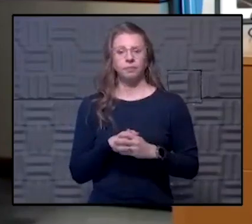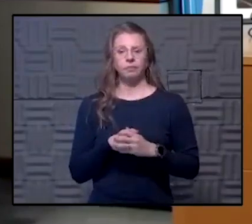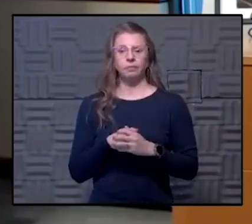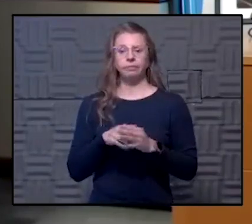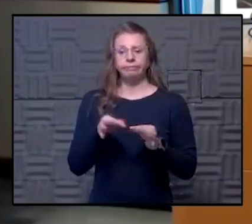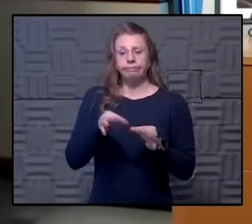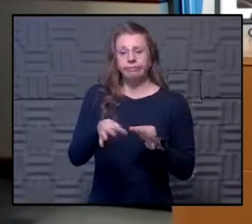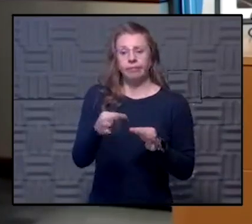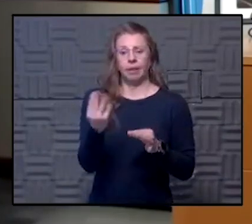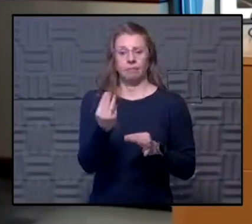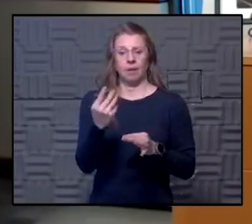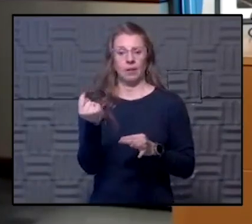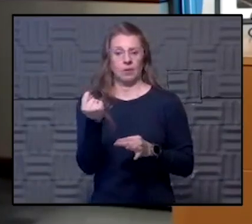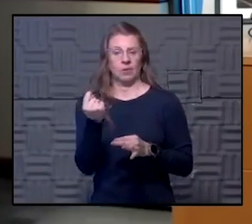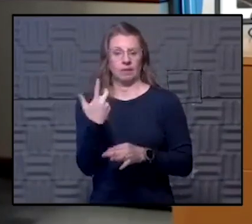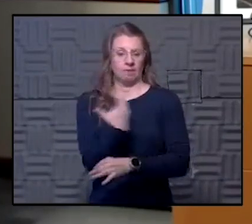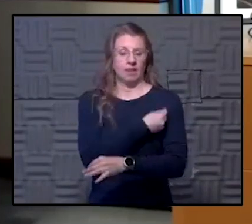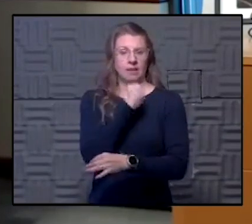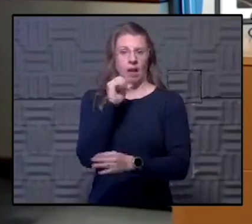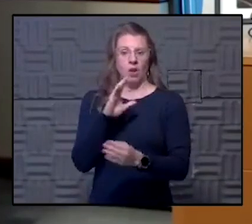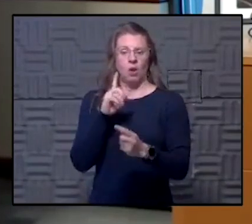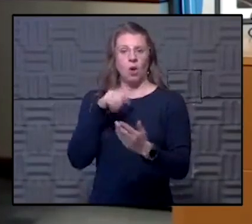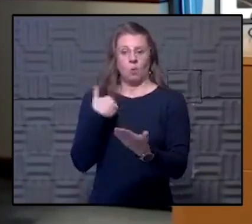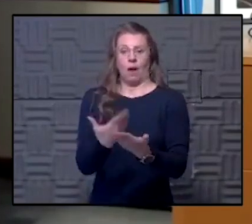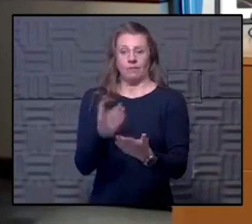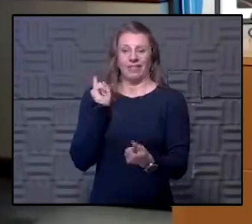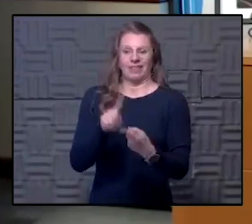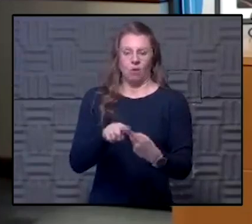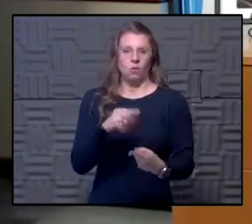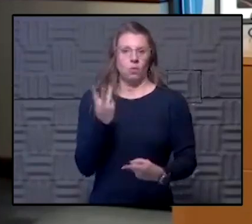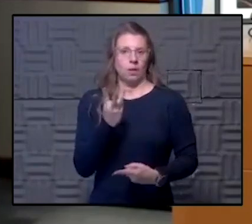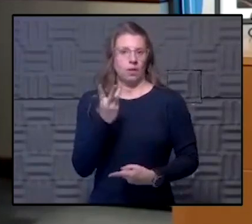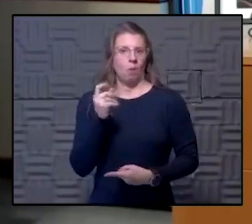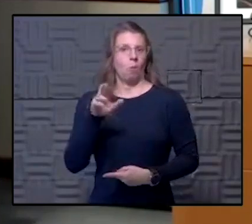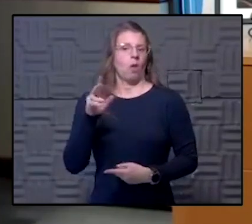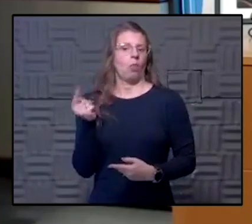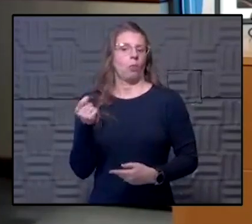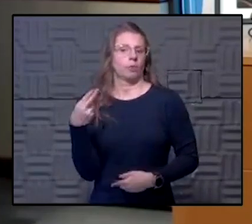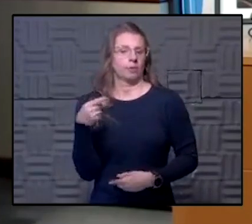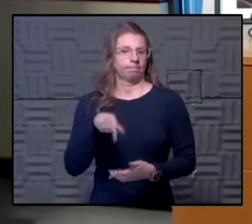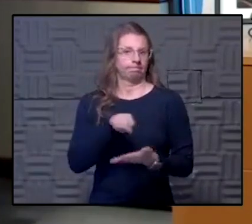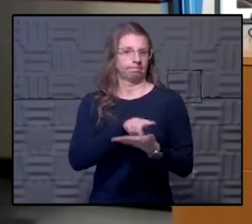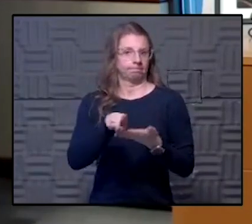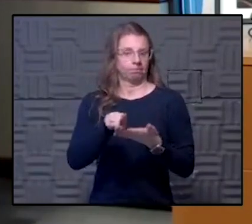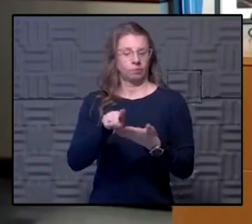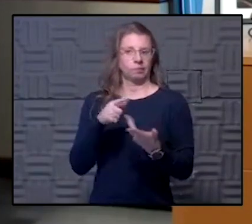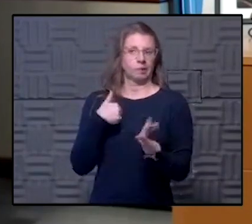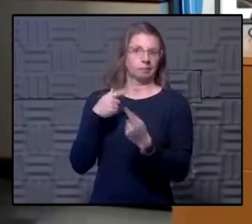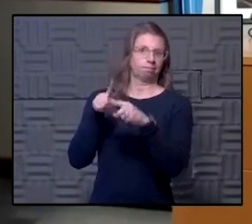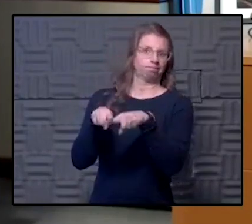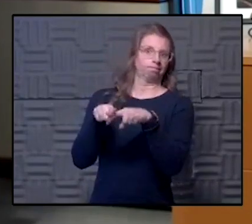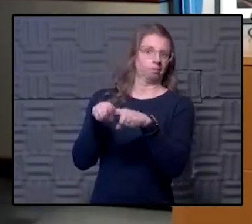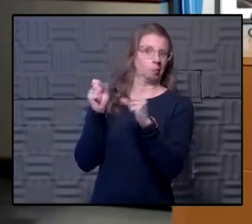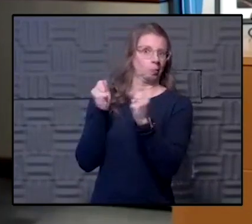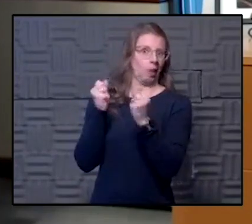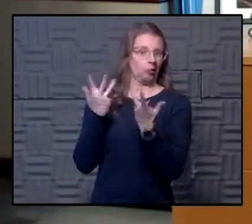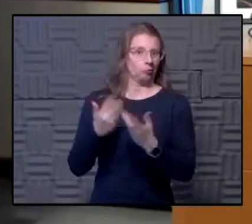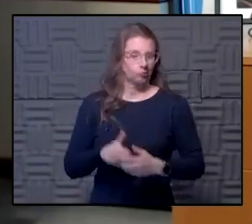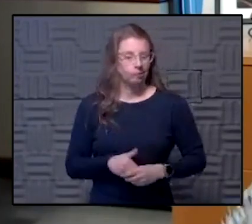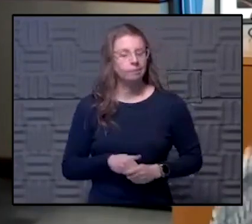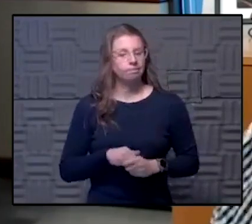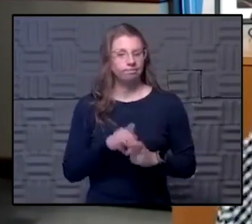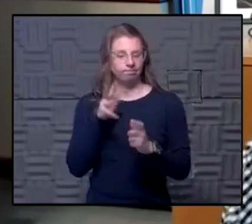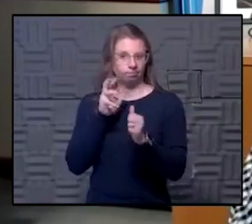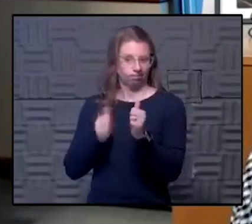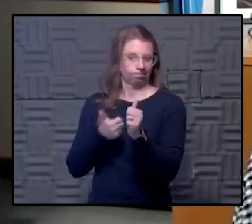Tuesday vaccine probably won't arrive till Wednesday, Thursday. So we are dependent to a degree on Mother Nature, and we'll catch